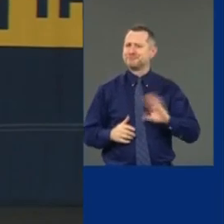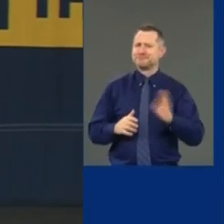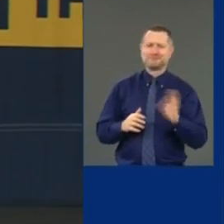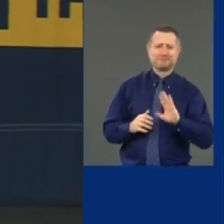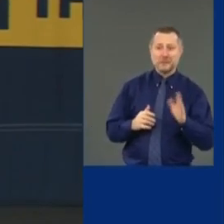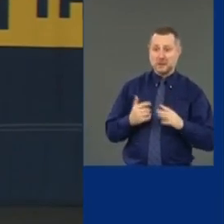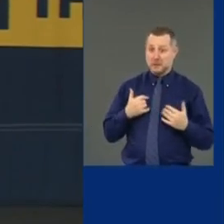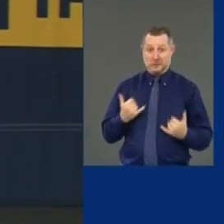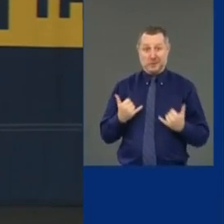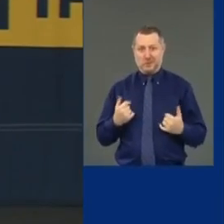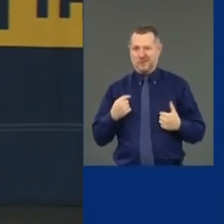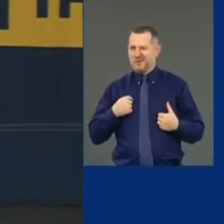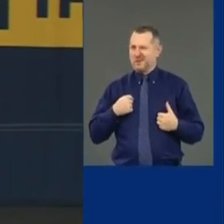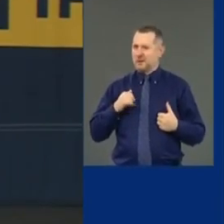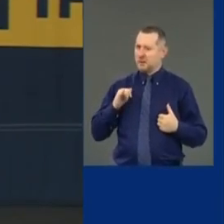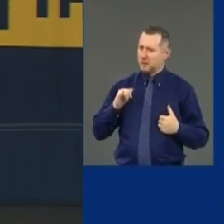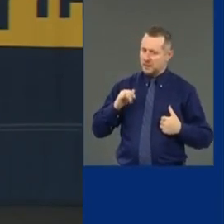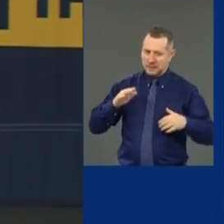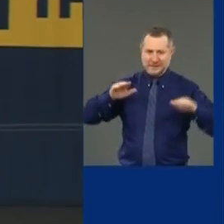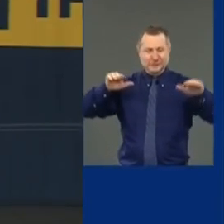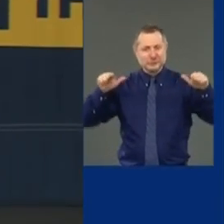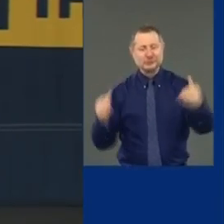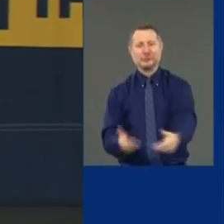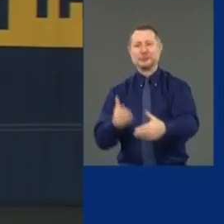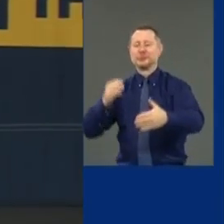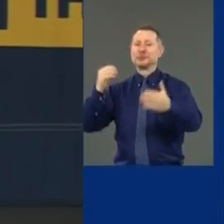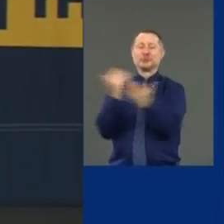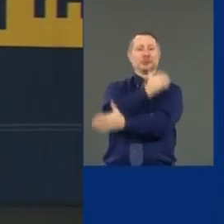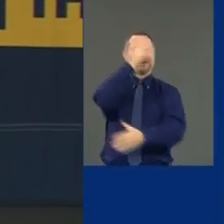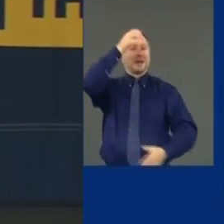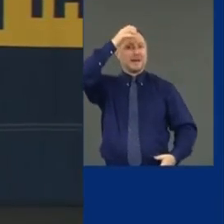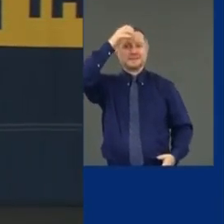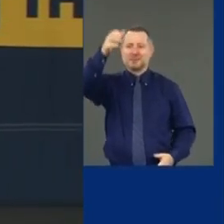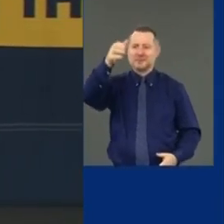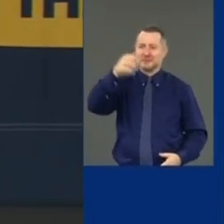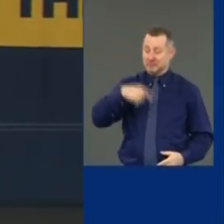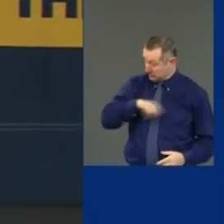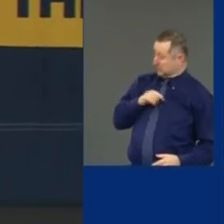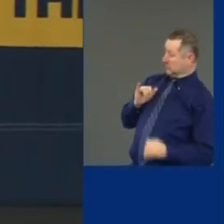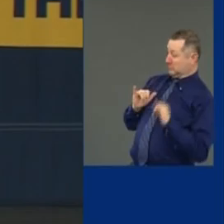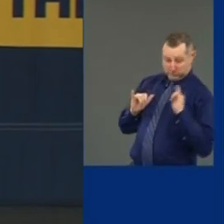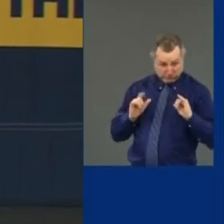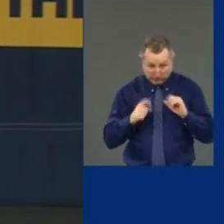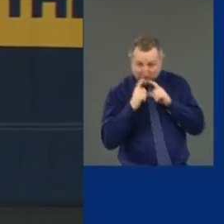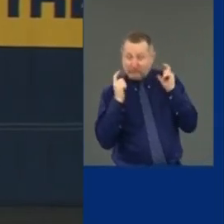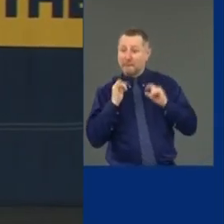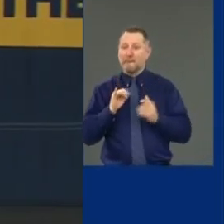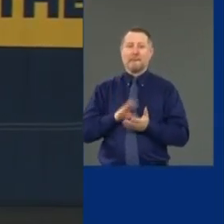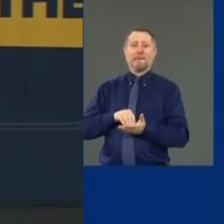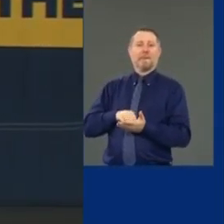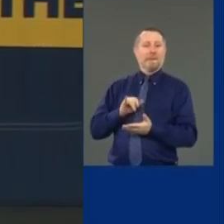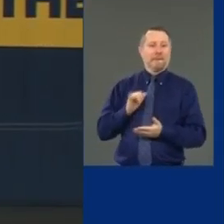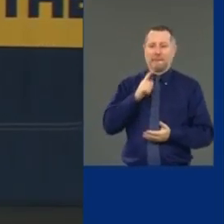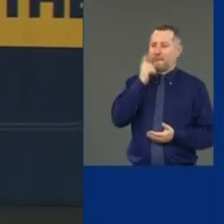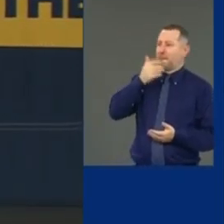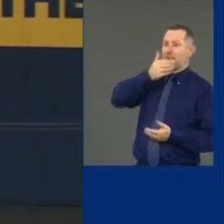introducing a whole new concept to people. And it's not only making it okay,